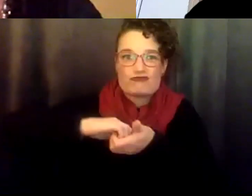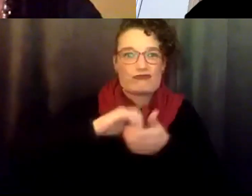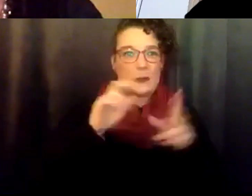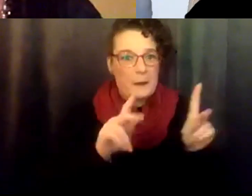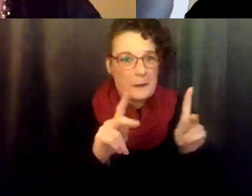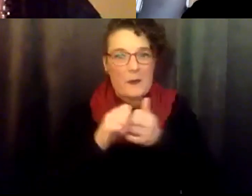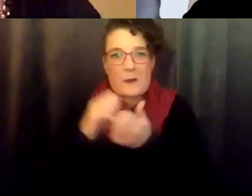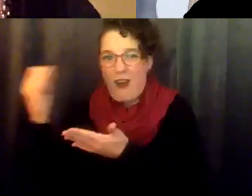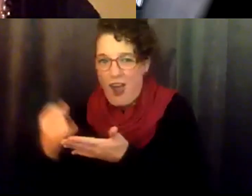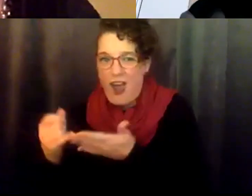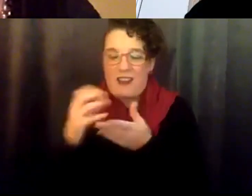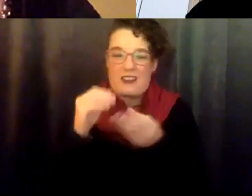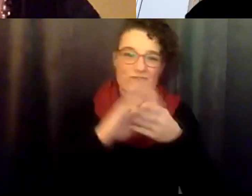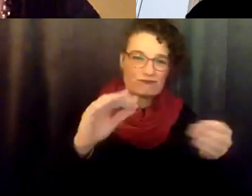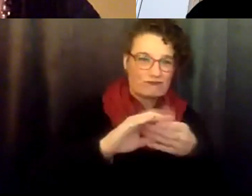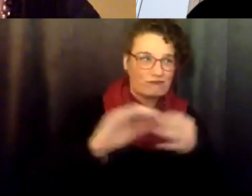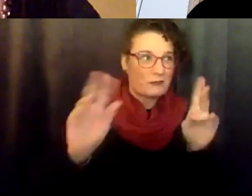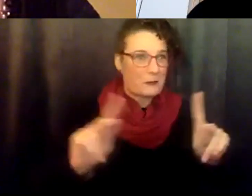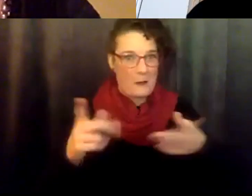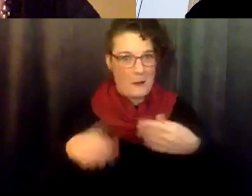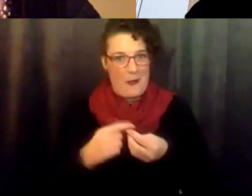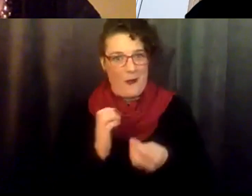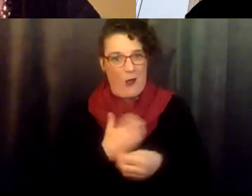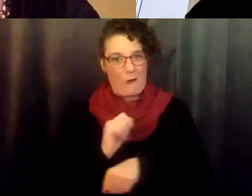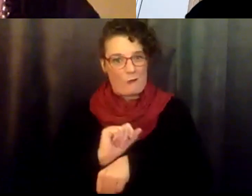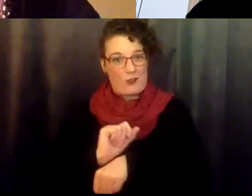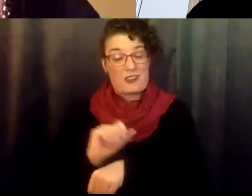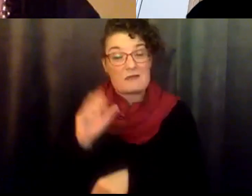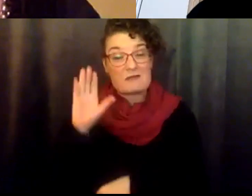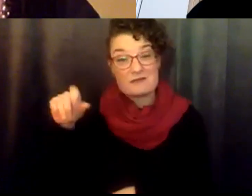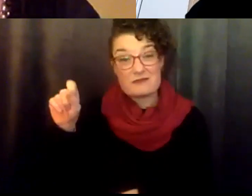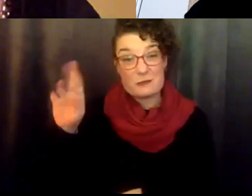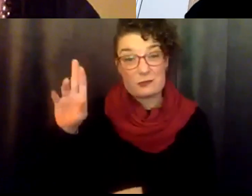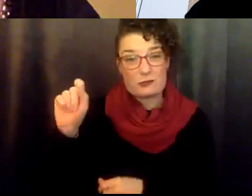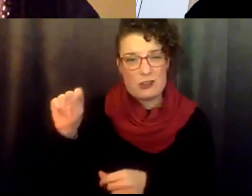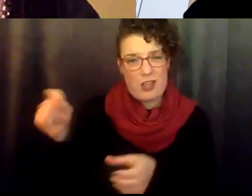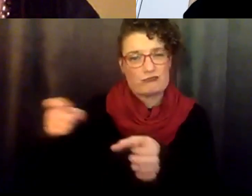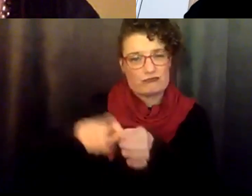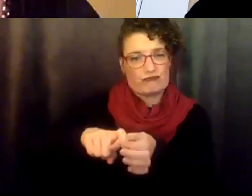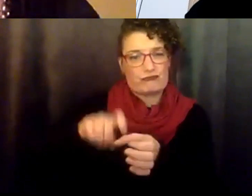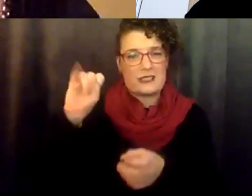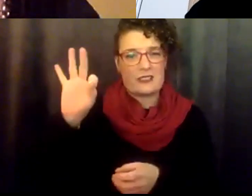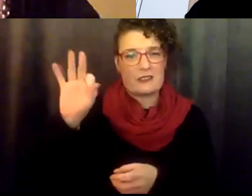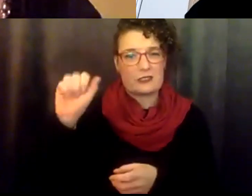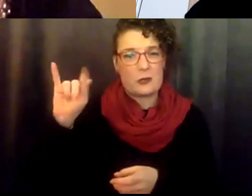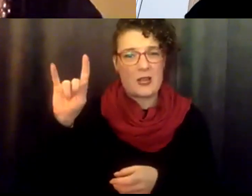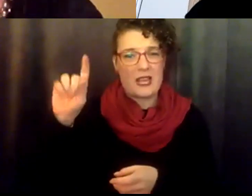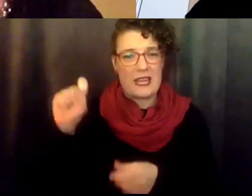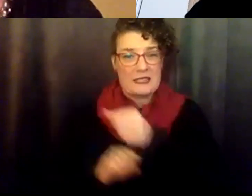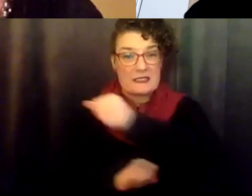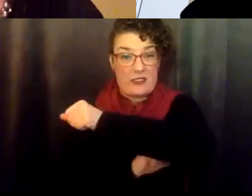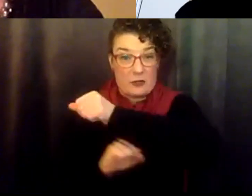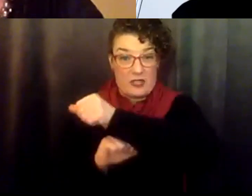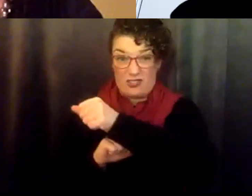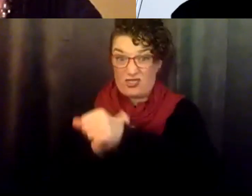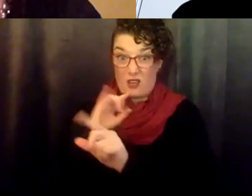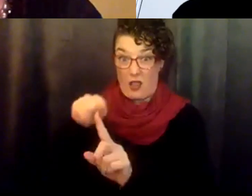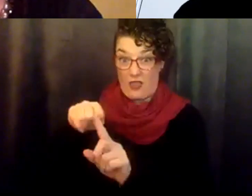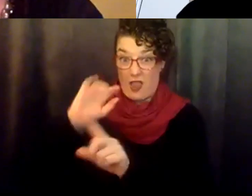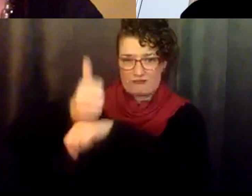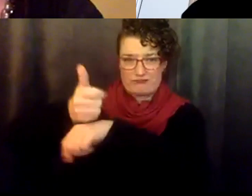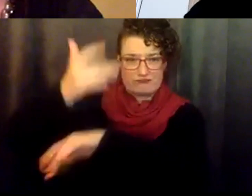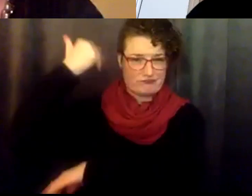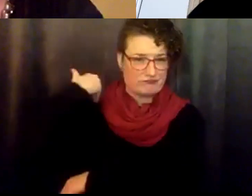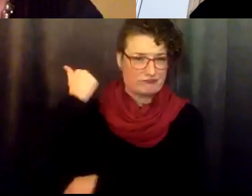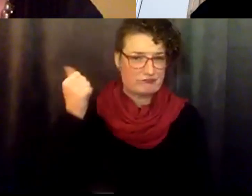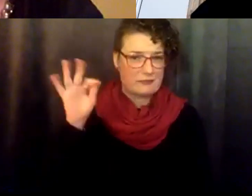what we do. Strut is a part of the San Francisco AIDS Foundation. The foundation has been around since 1981, but we at Strut,